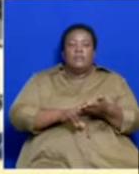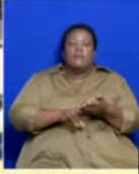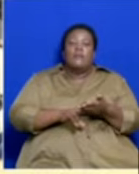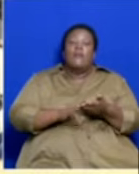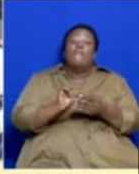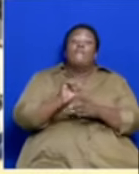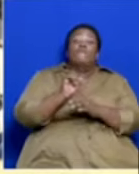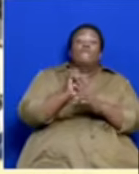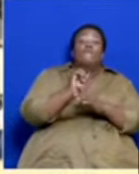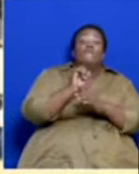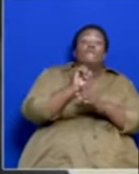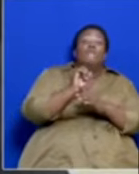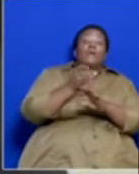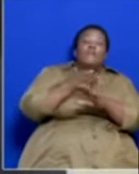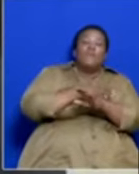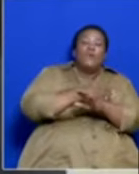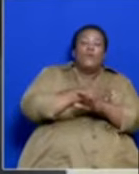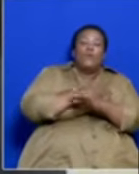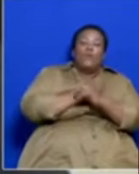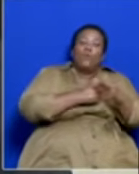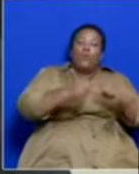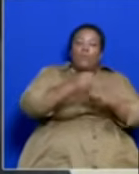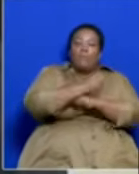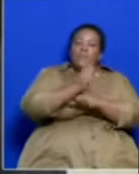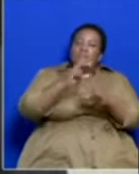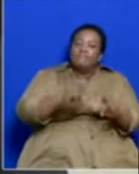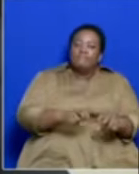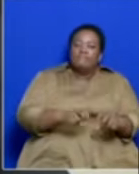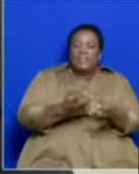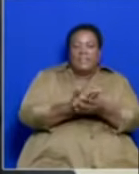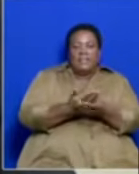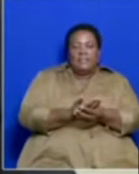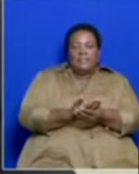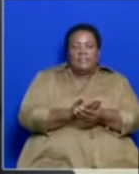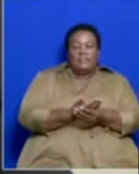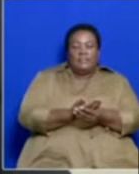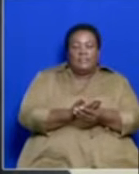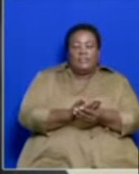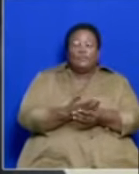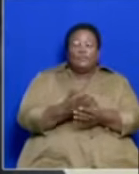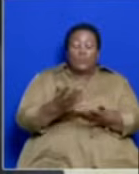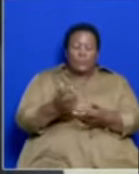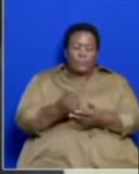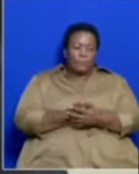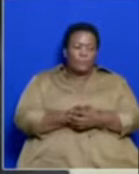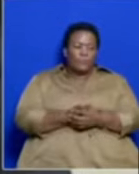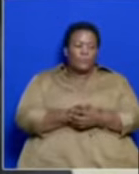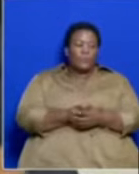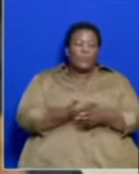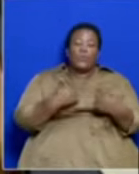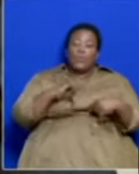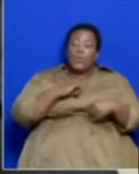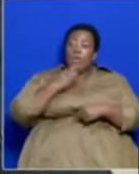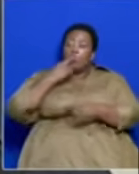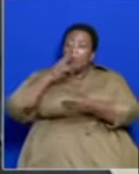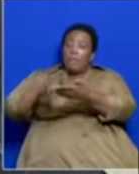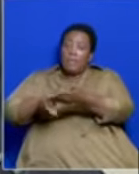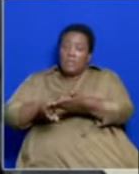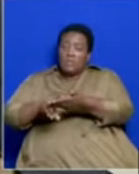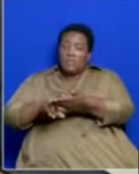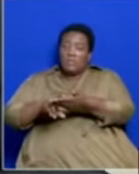the case. So when we make recommendation, is when